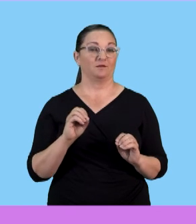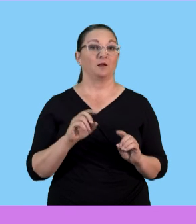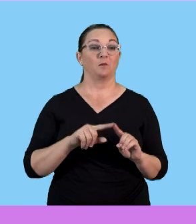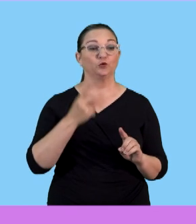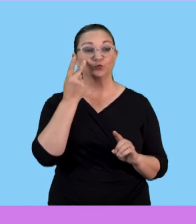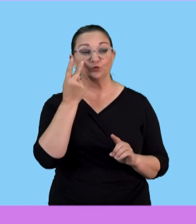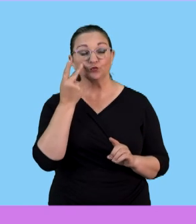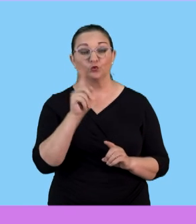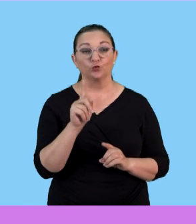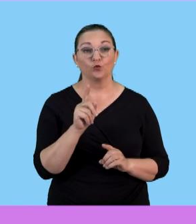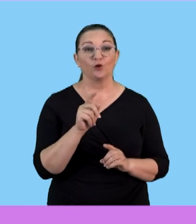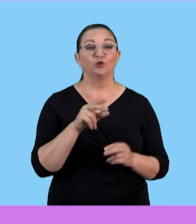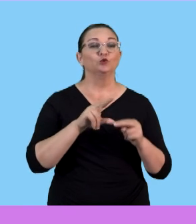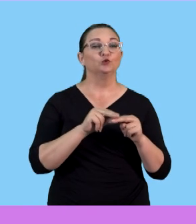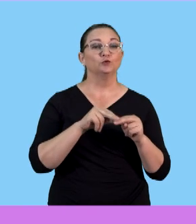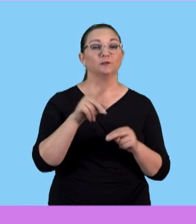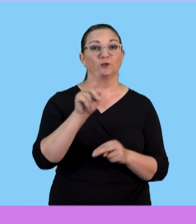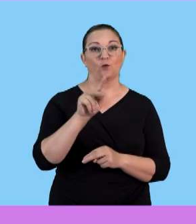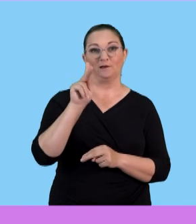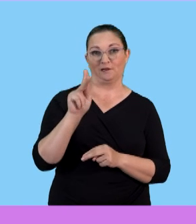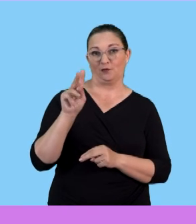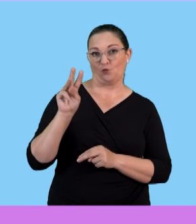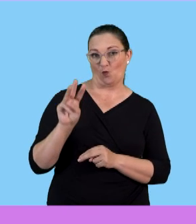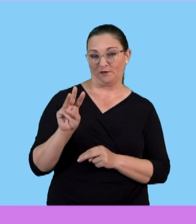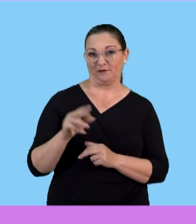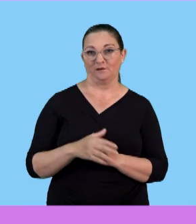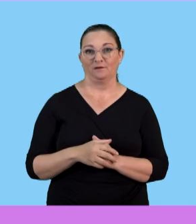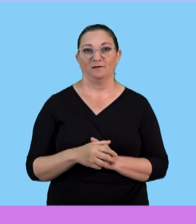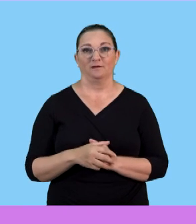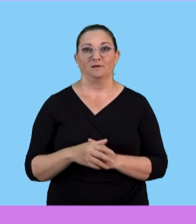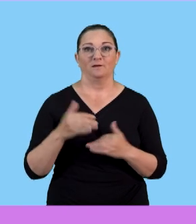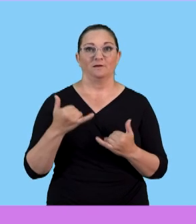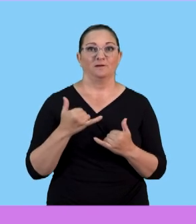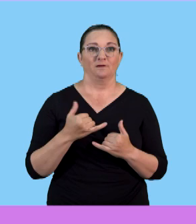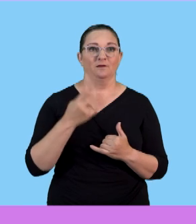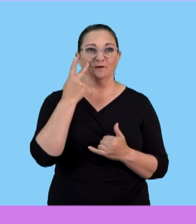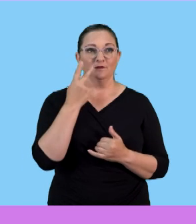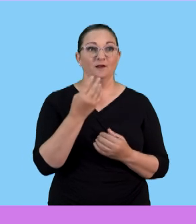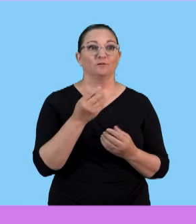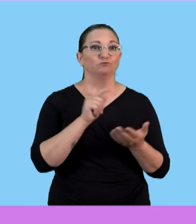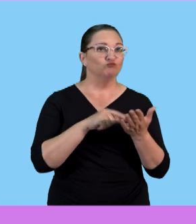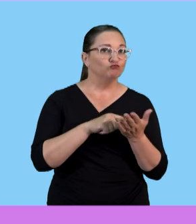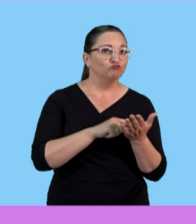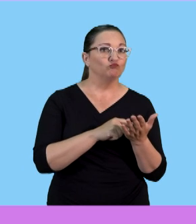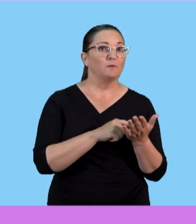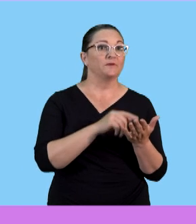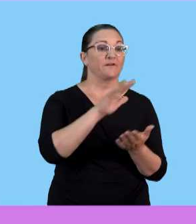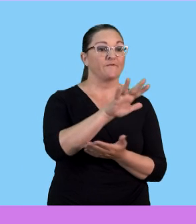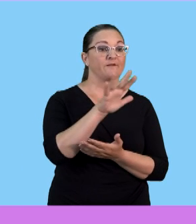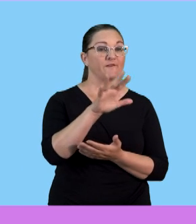We know that we look at the units. It says kilowatts. Calculate the cost of